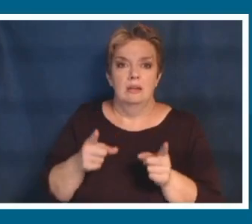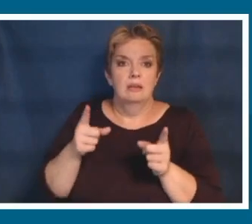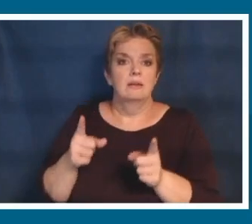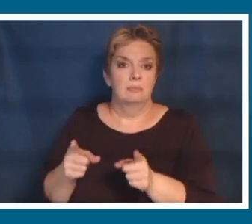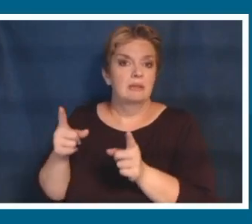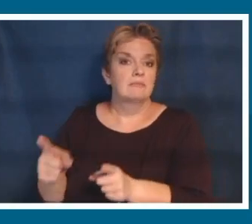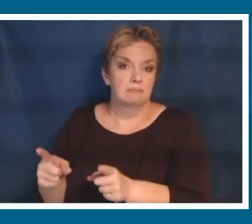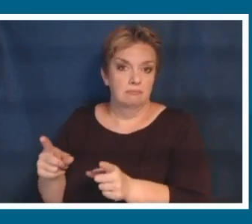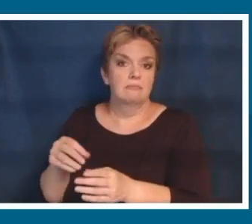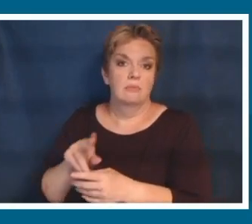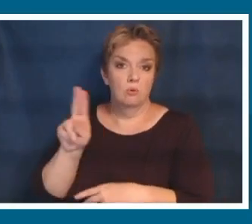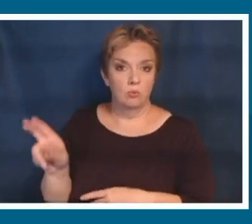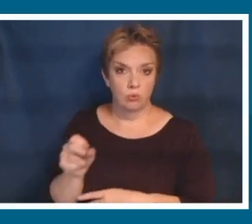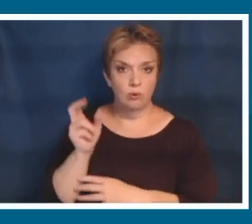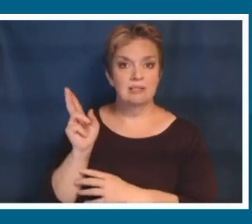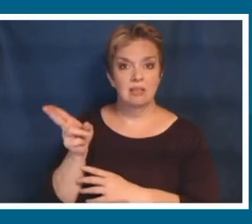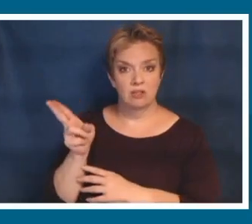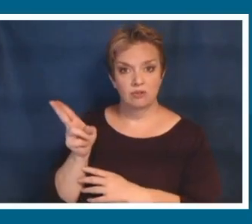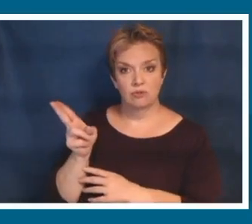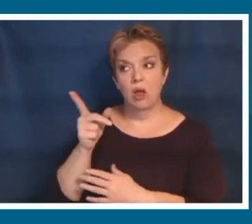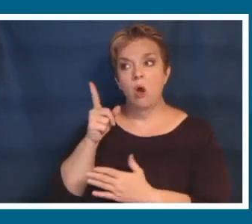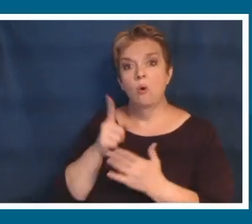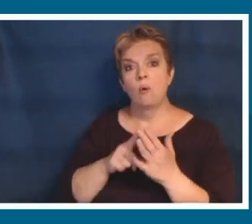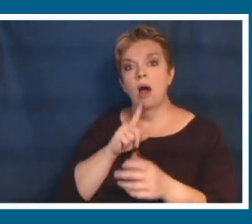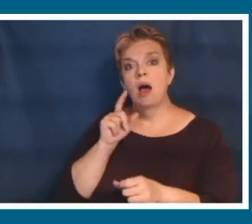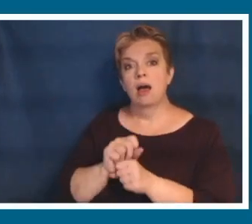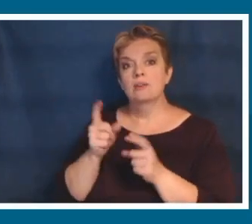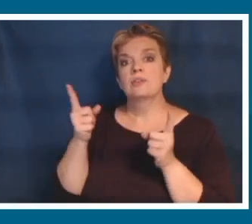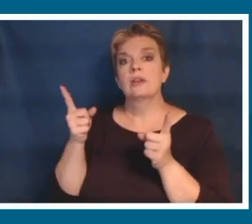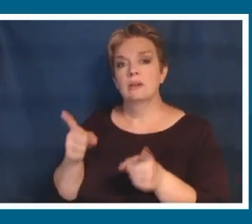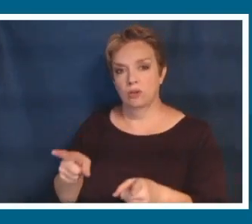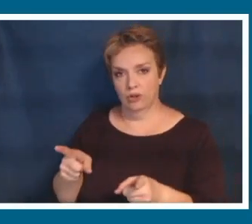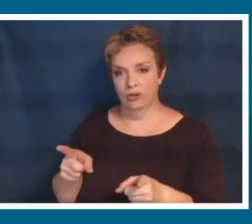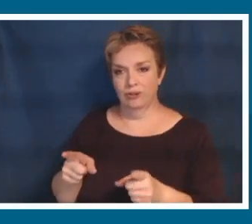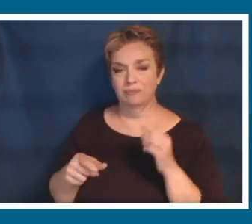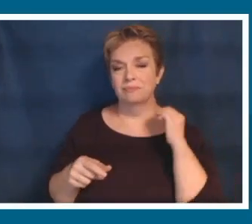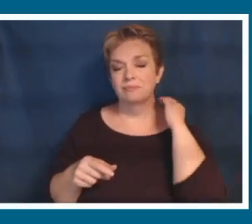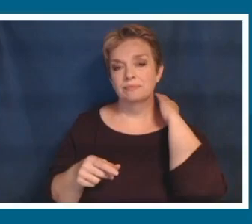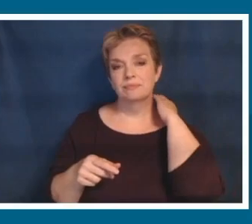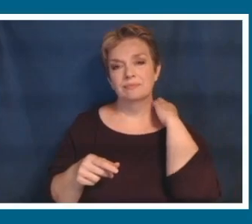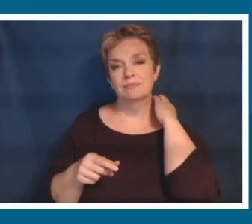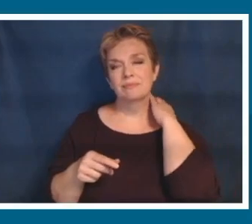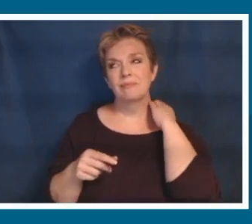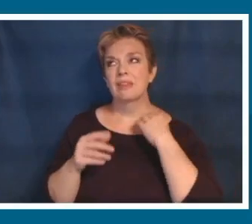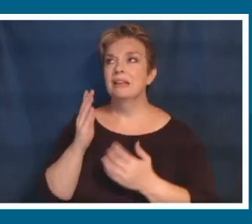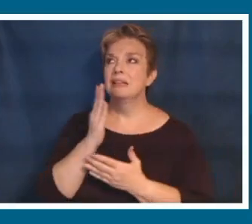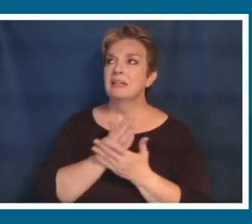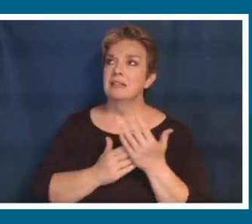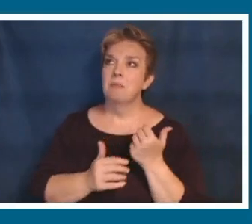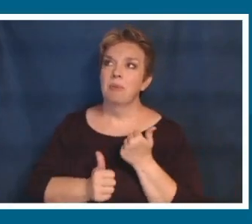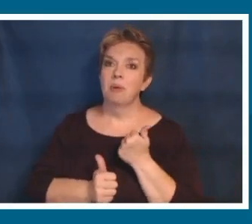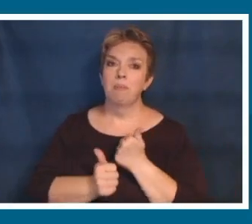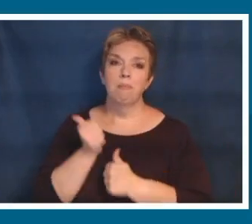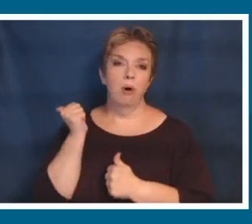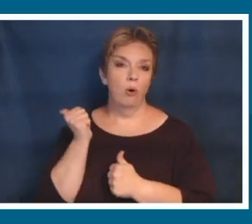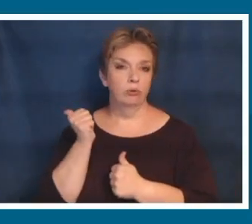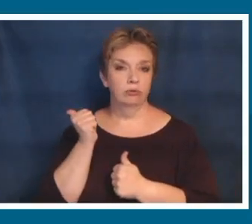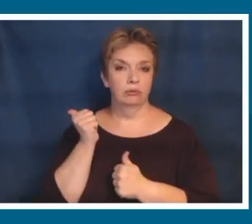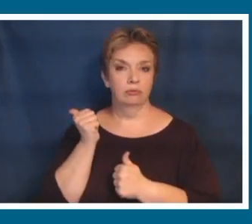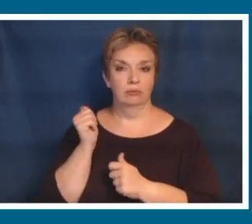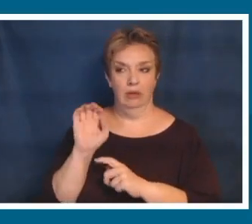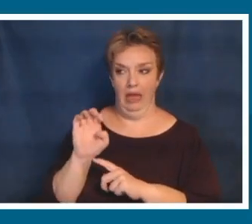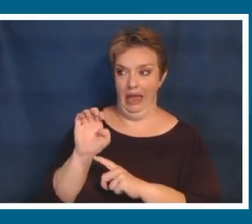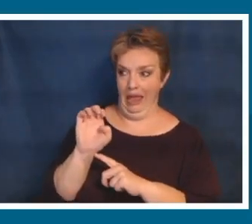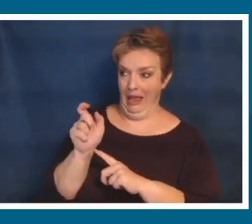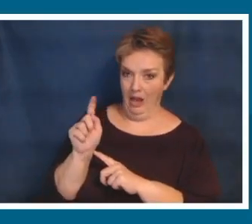United States history as they occur. And even in some of the most extreme new looks at how history should be